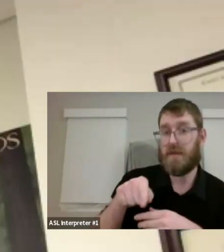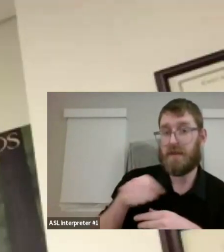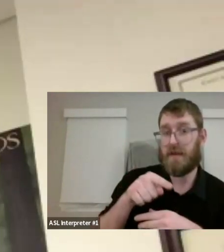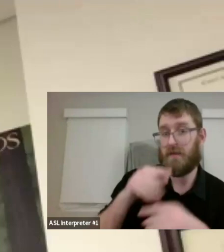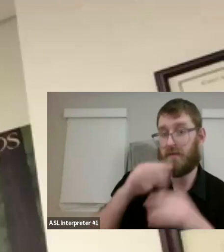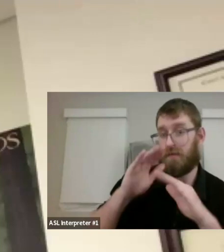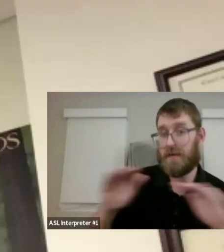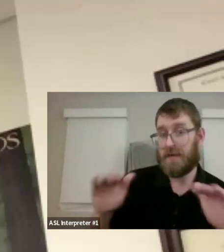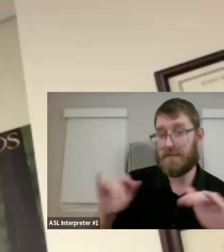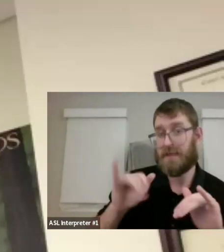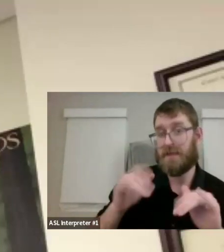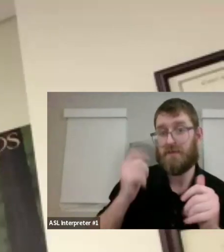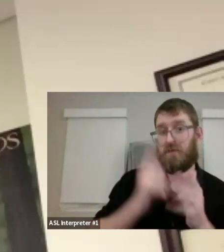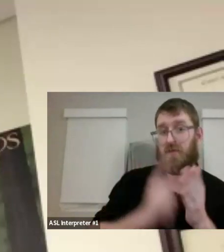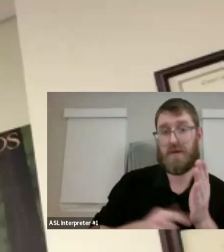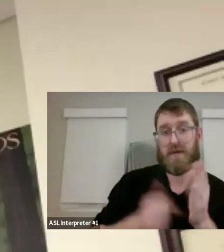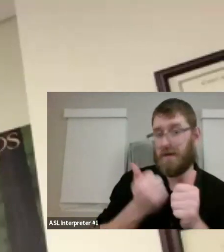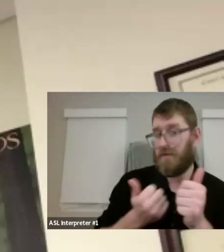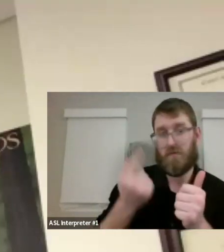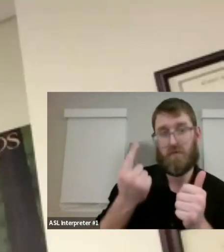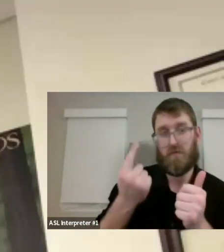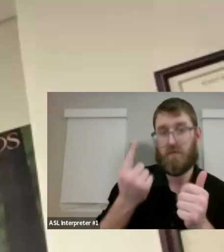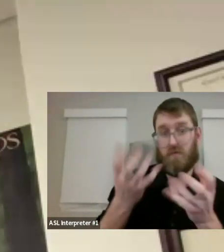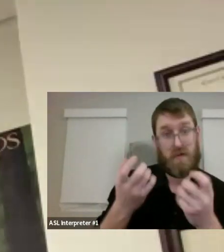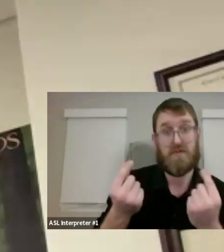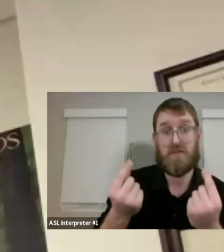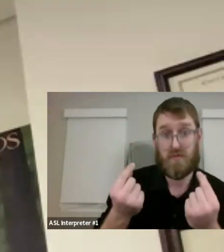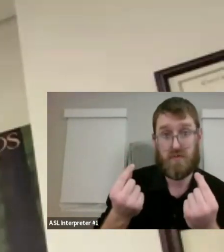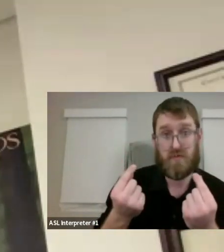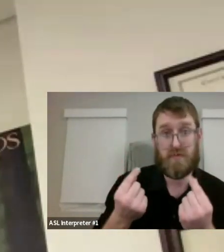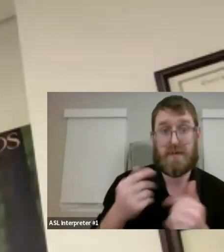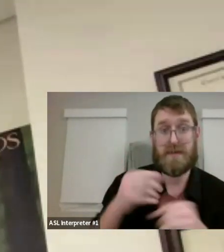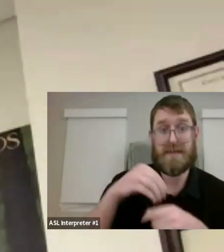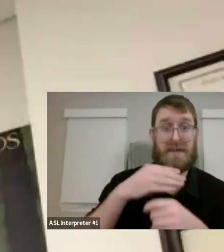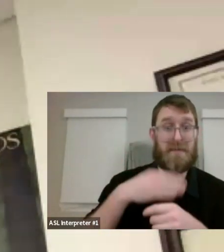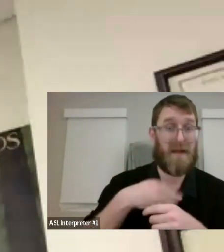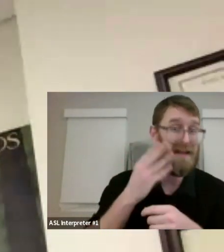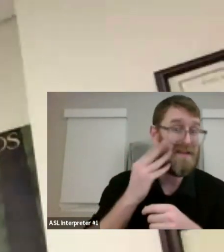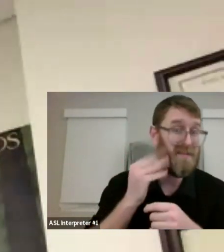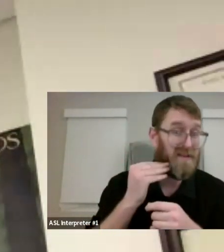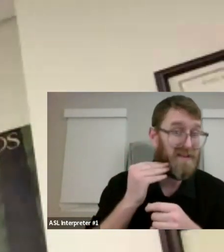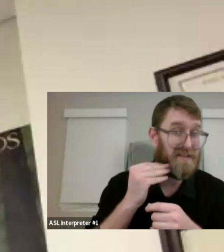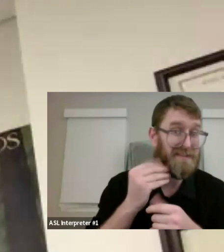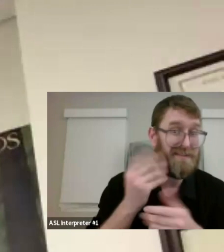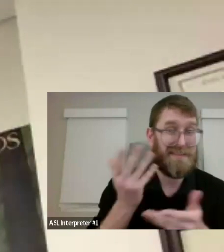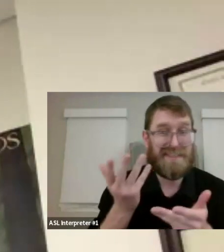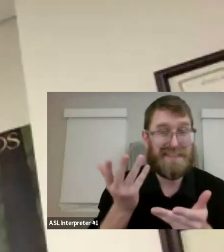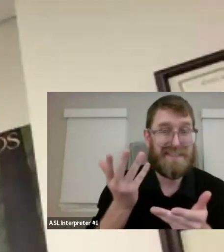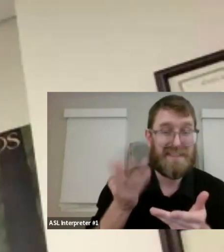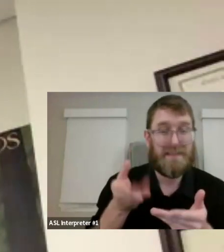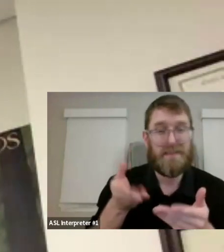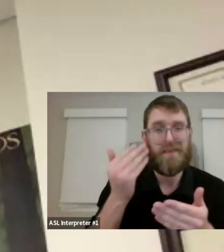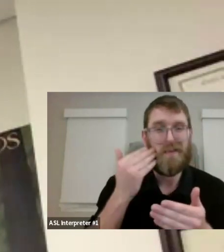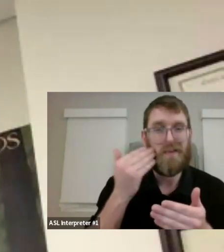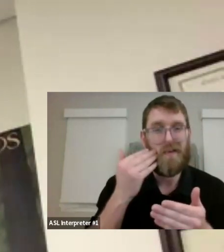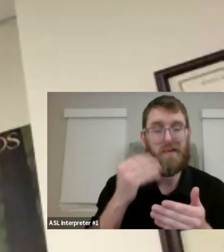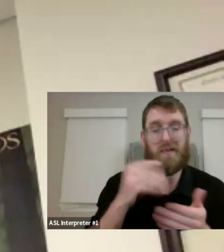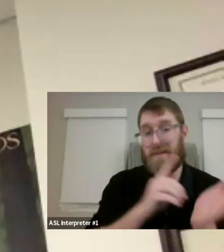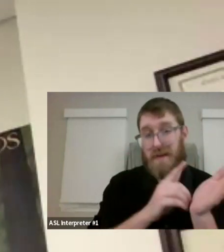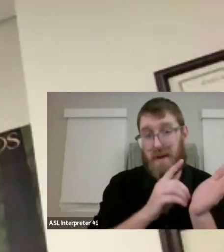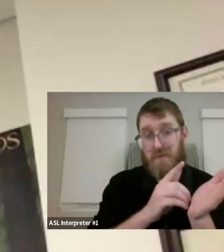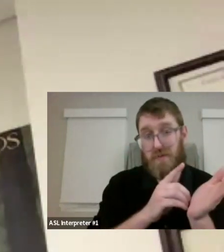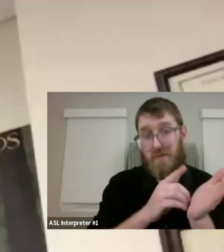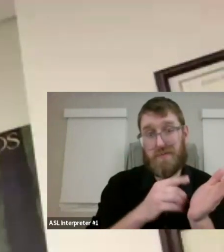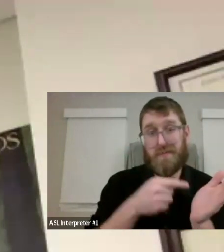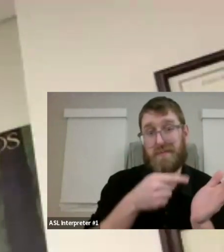here is wanting to do. I don't know. In my experience, gosh, the doctors,